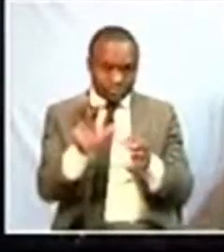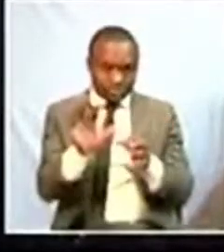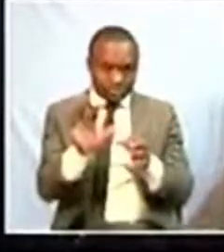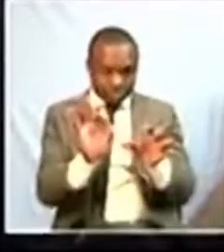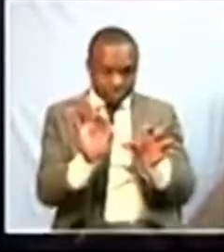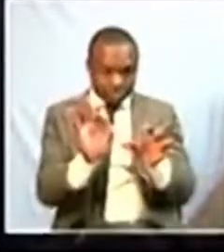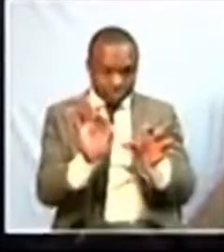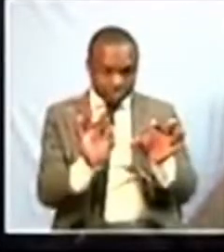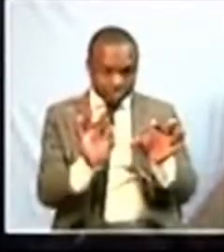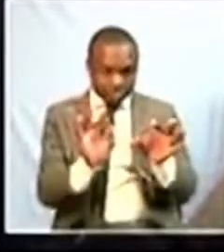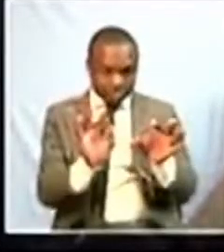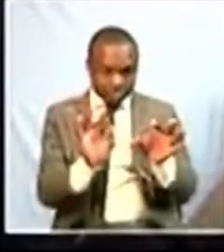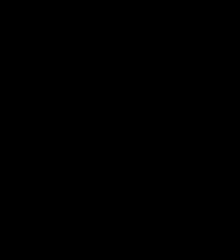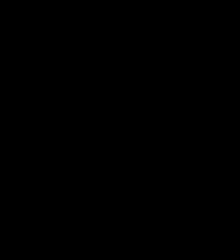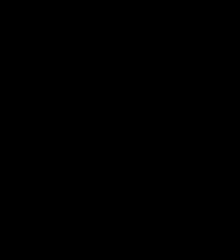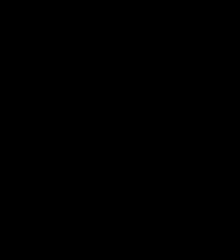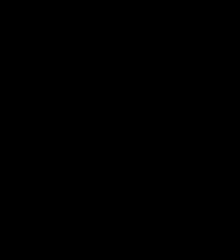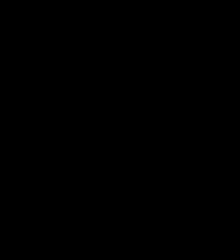captured.